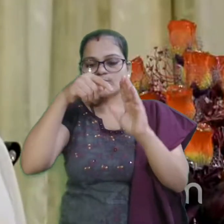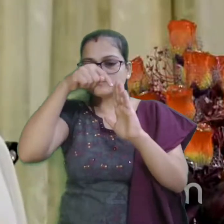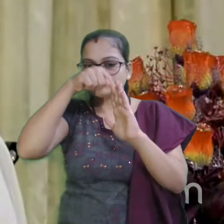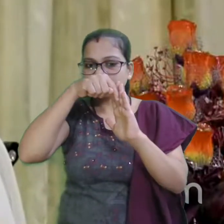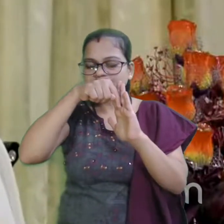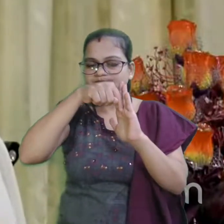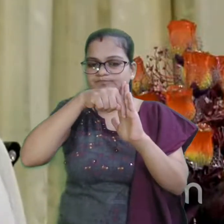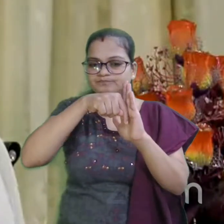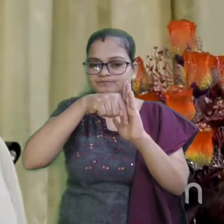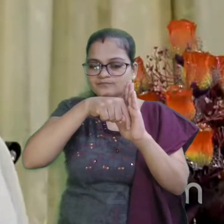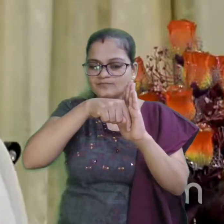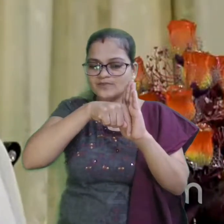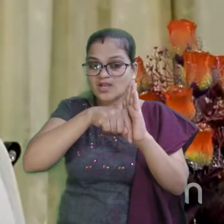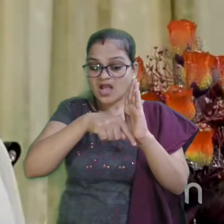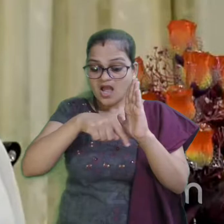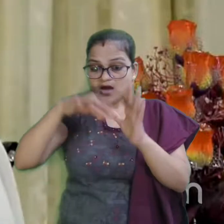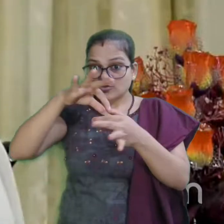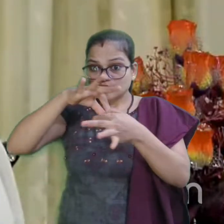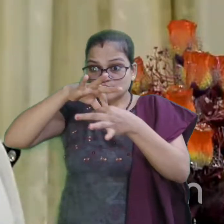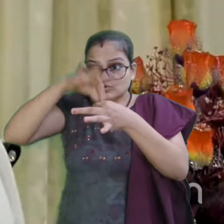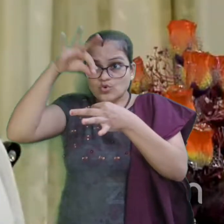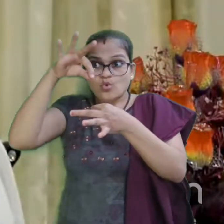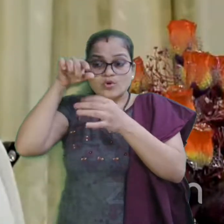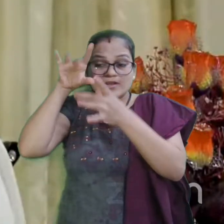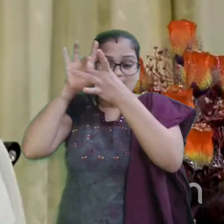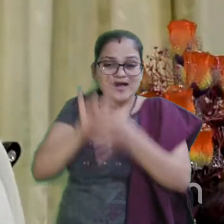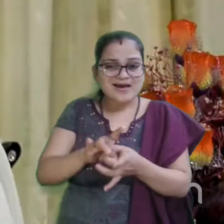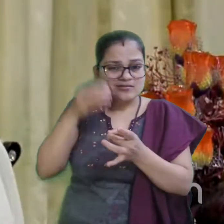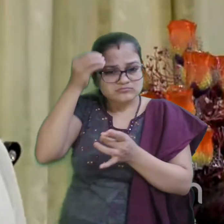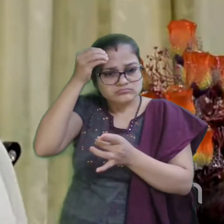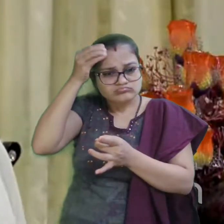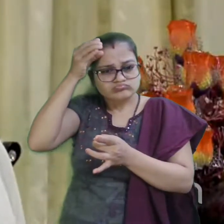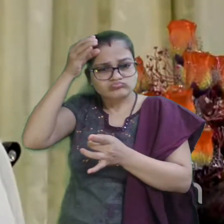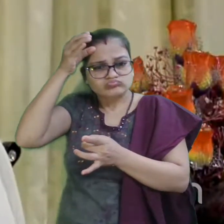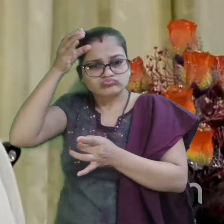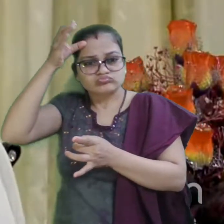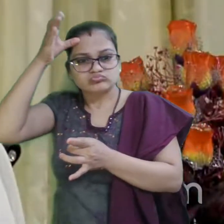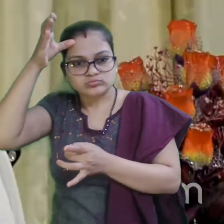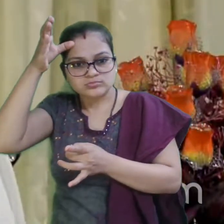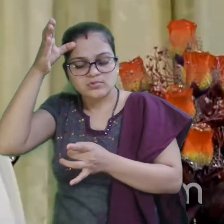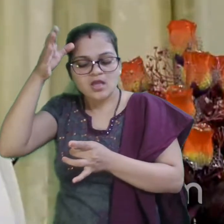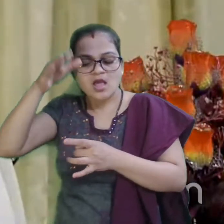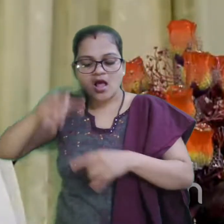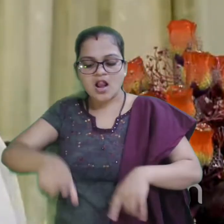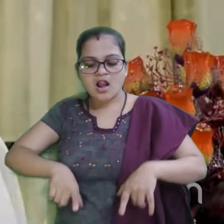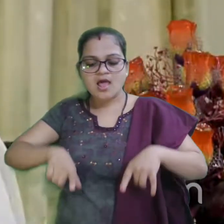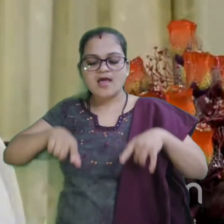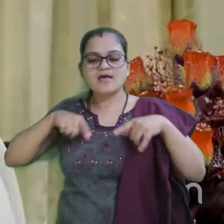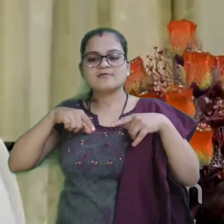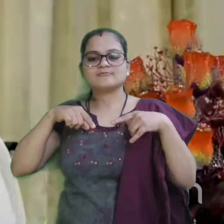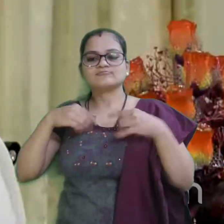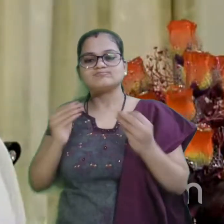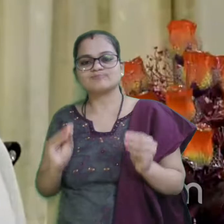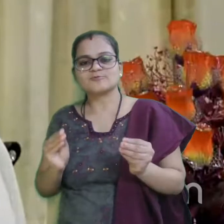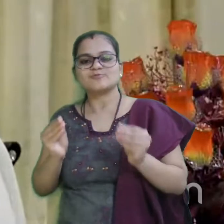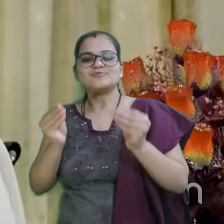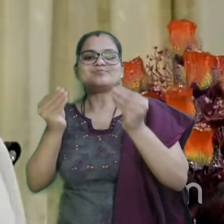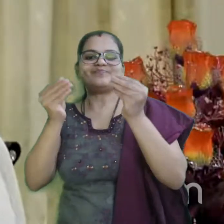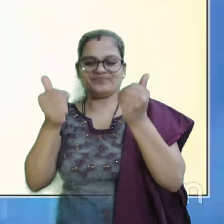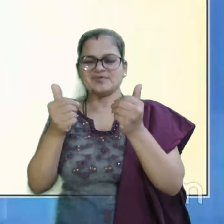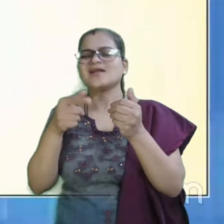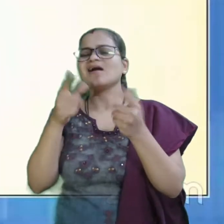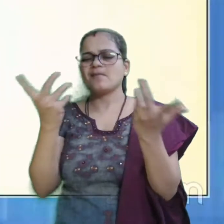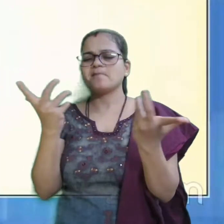and the more depth we have of the soul, the more knowledge we have of the soul, the better our life will